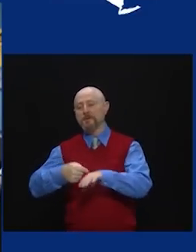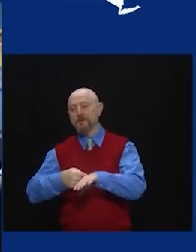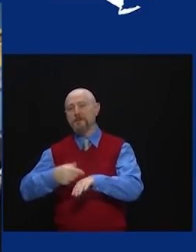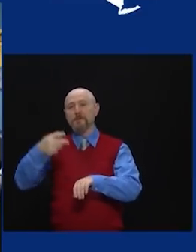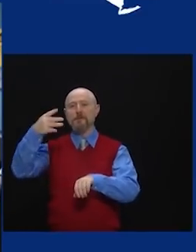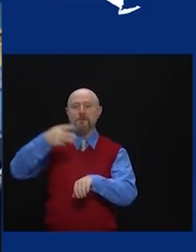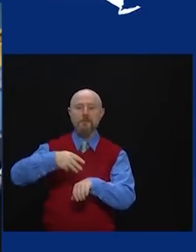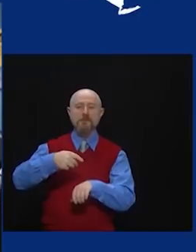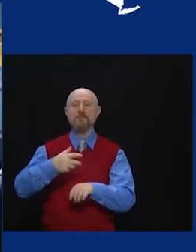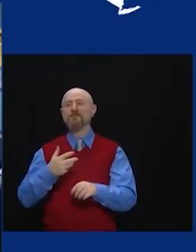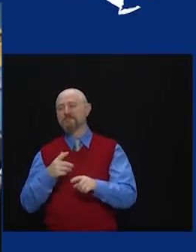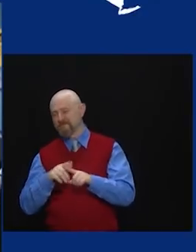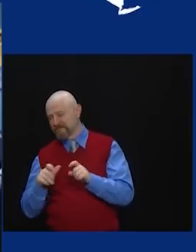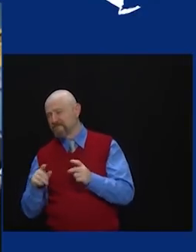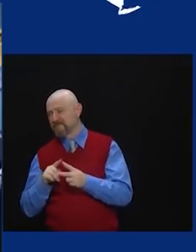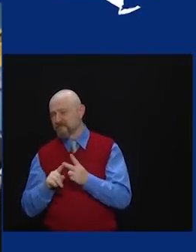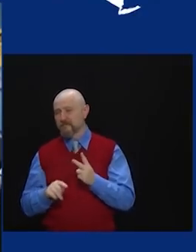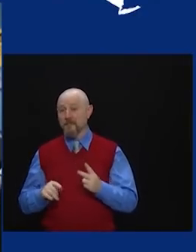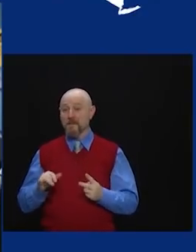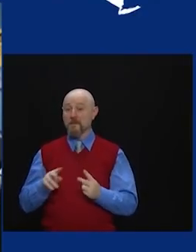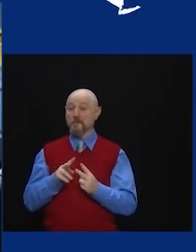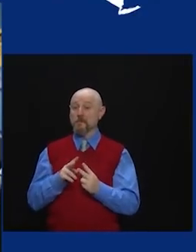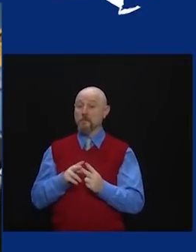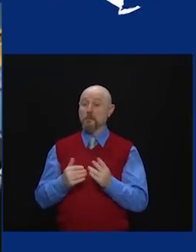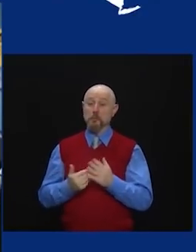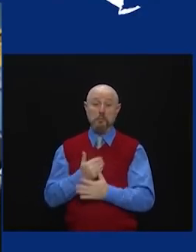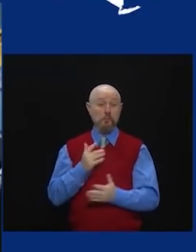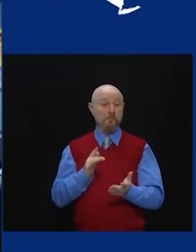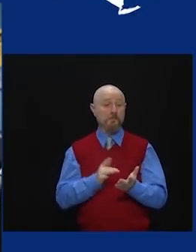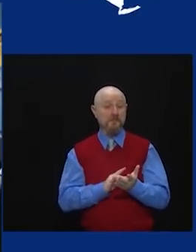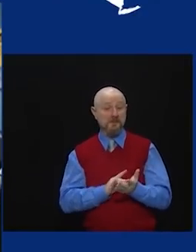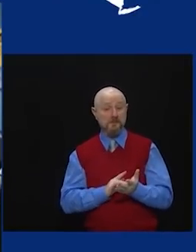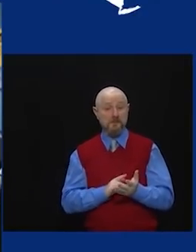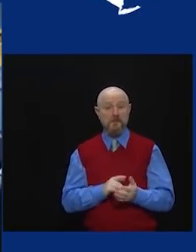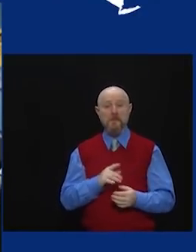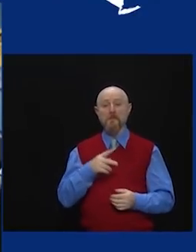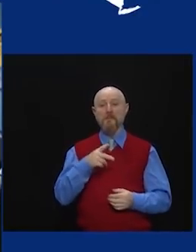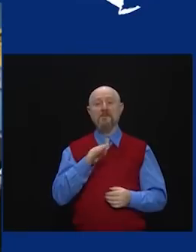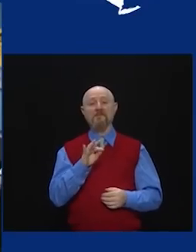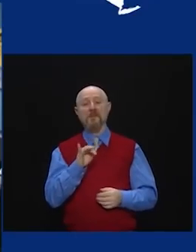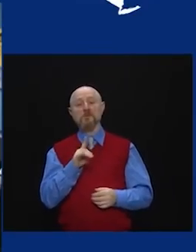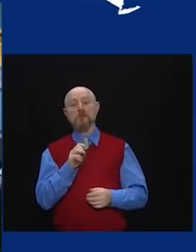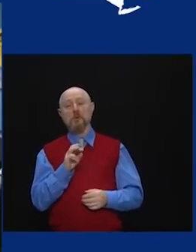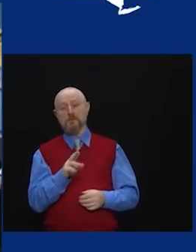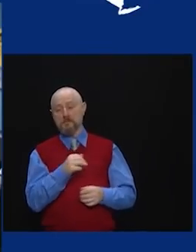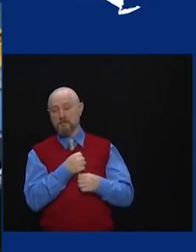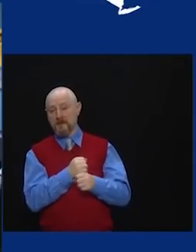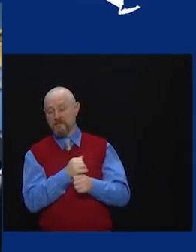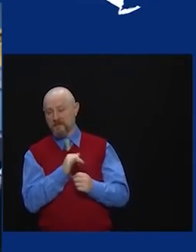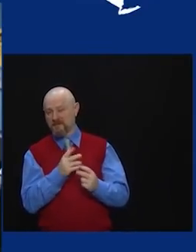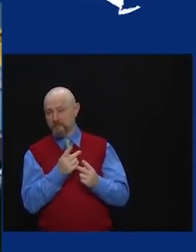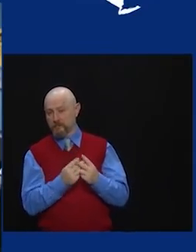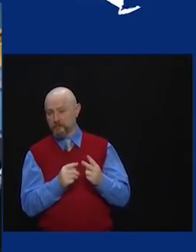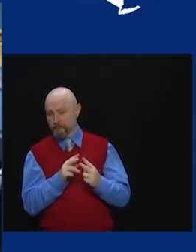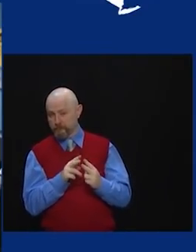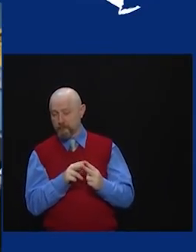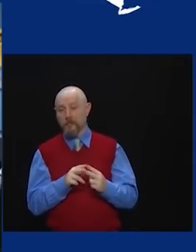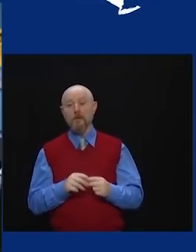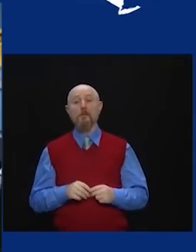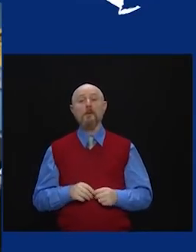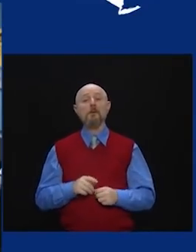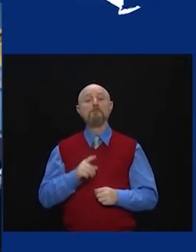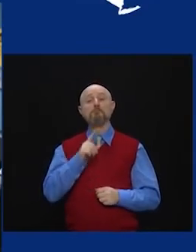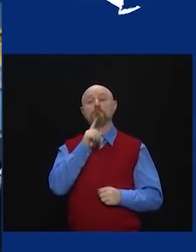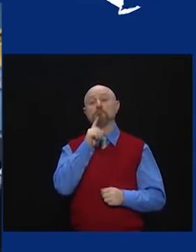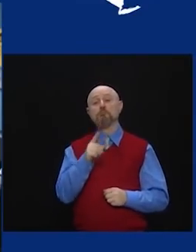drugs, which are one's made by Pfizer, the other by Merck. The Pfizer drug is called Paxlovid. The other